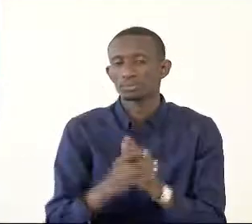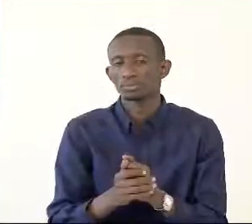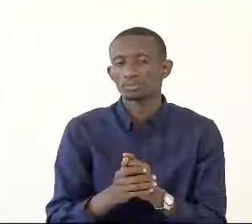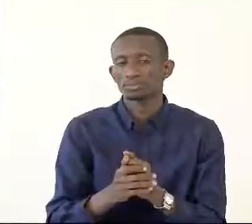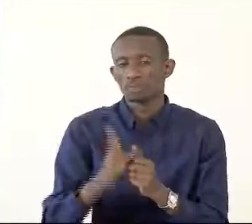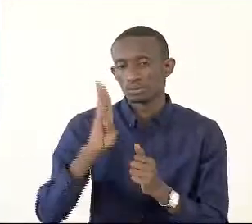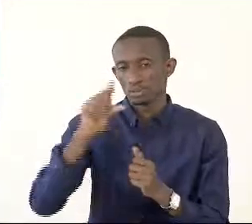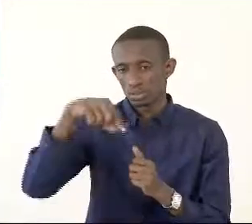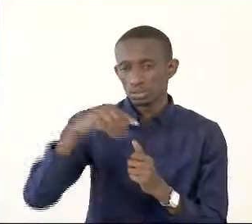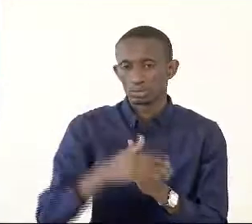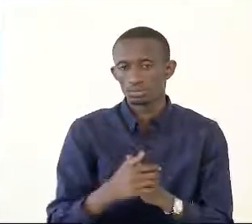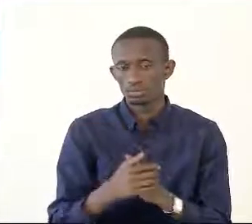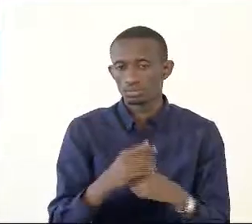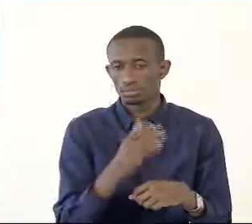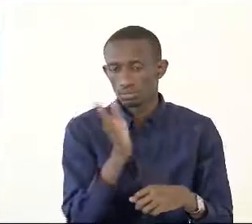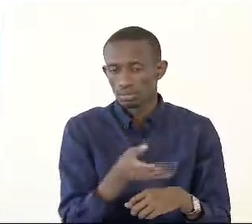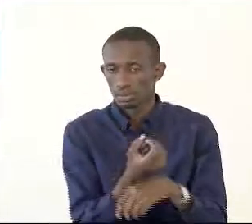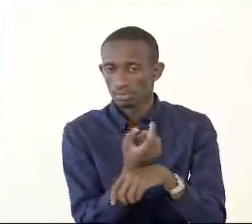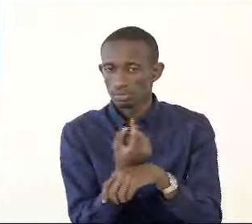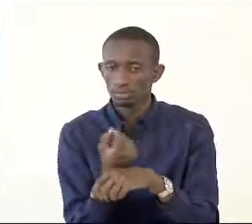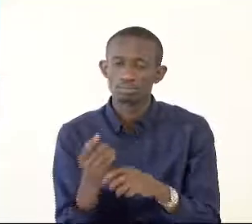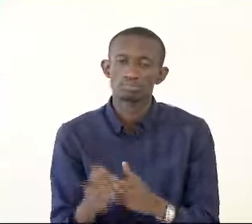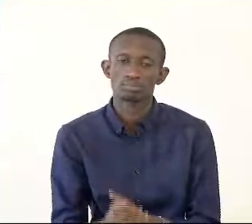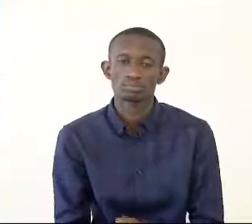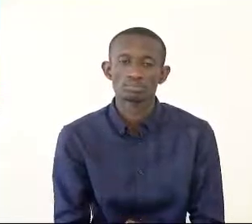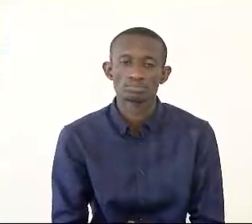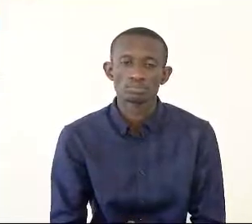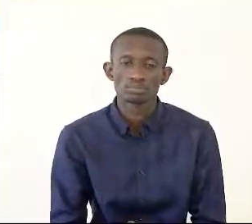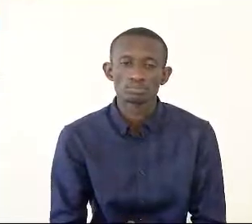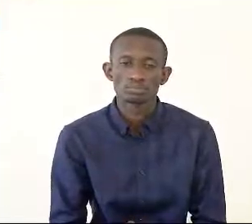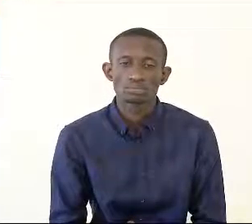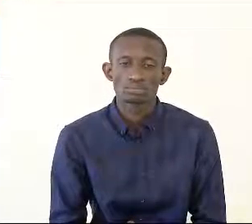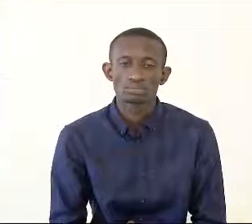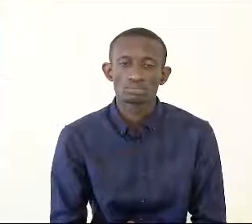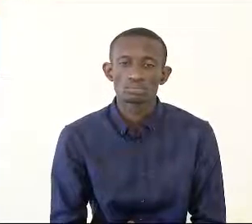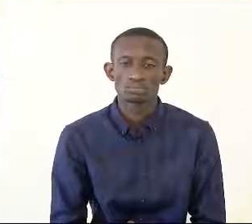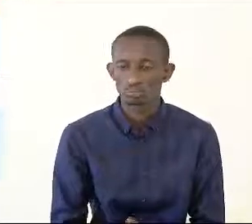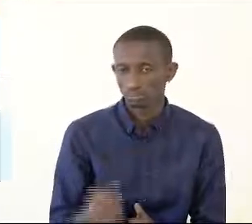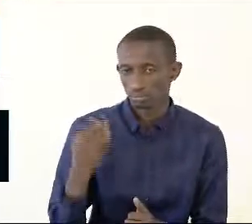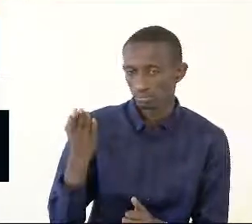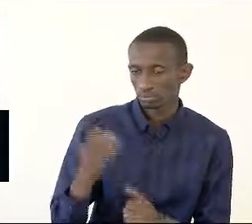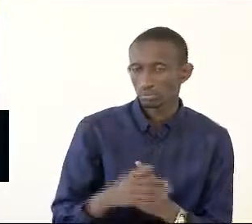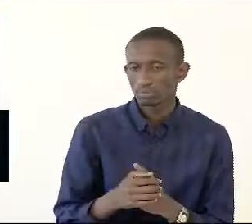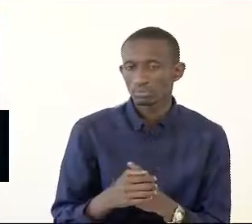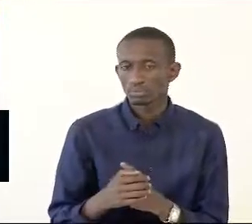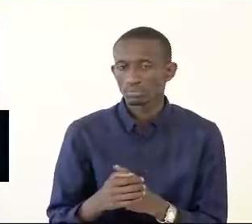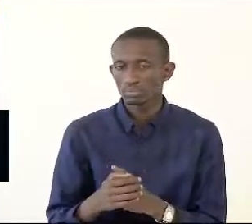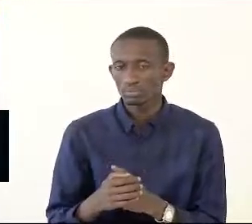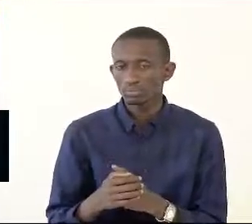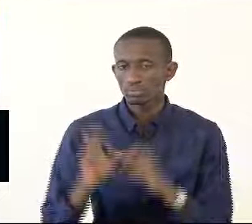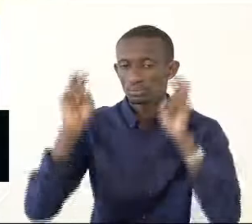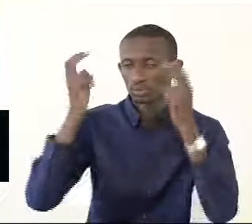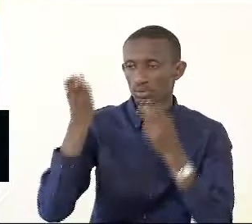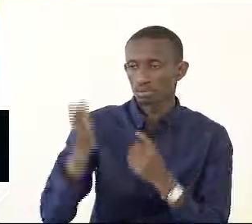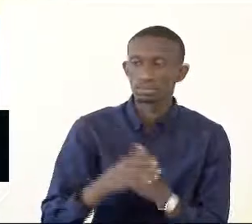per second. So let's have, just therefore we have, this is the unit that I've told you. The